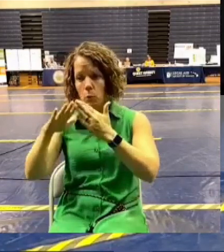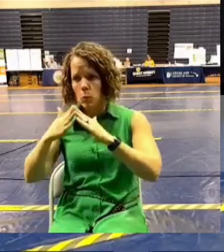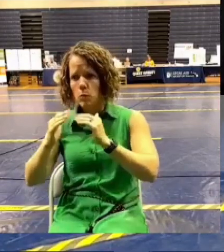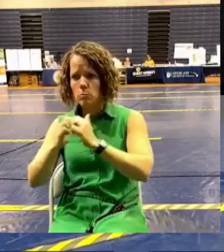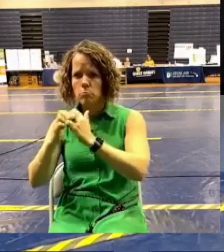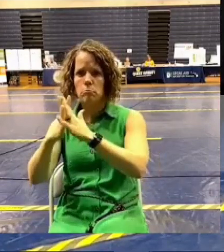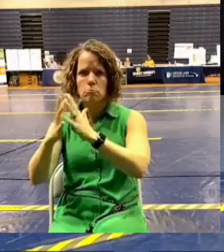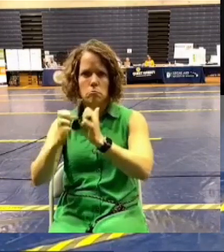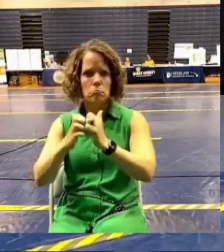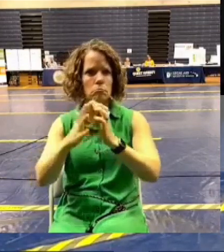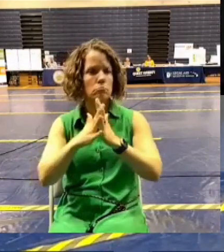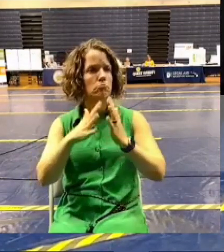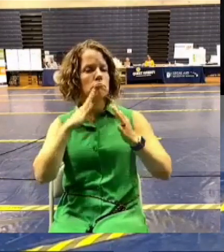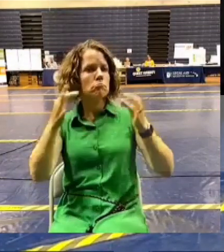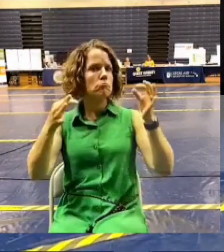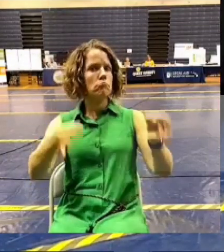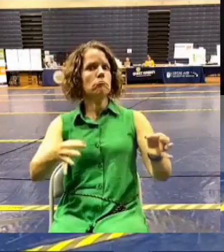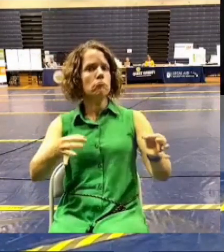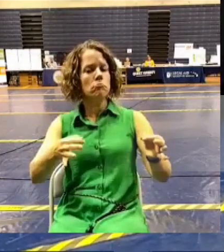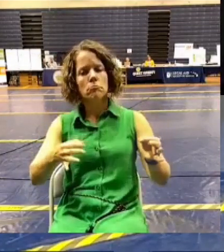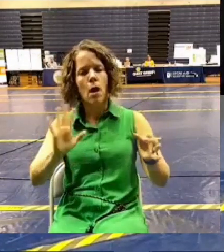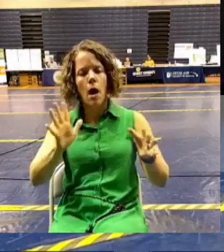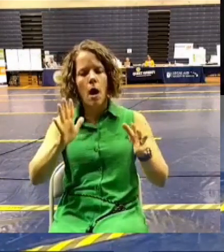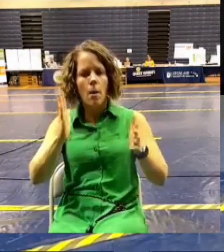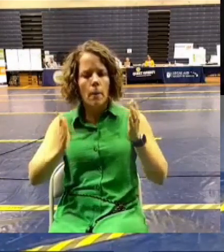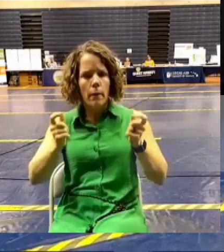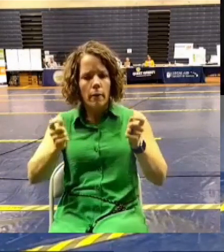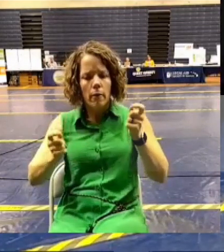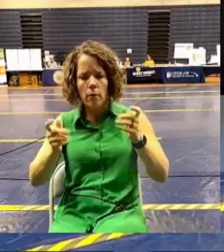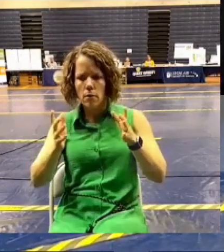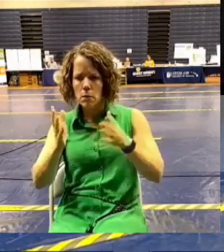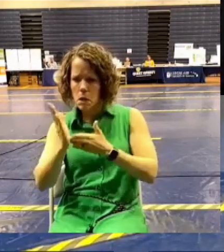We all have questions, Jeremy,